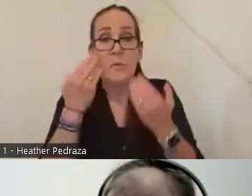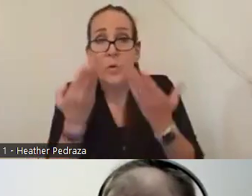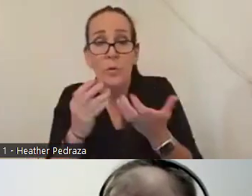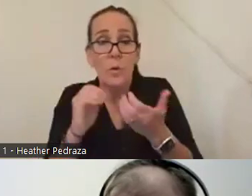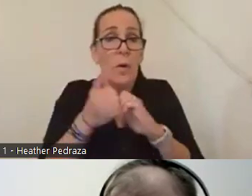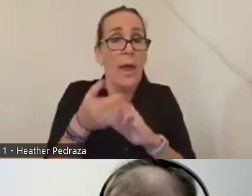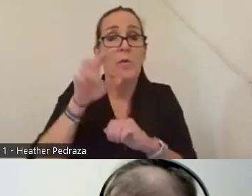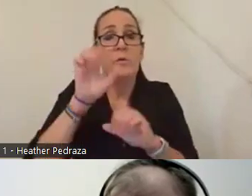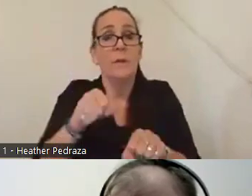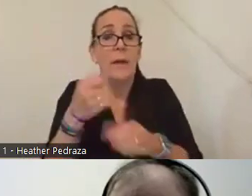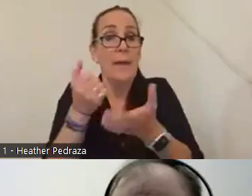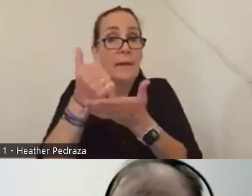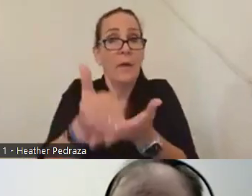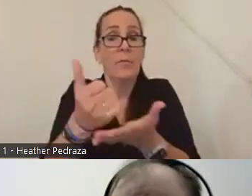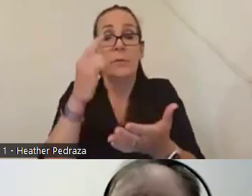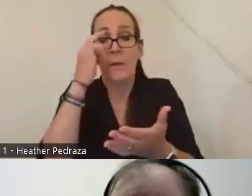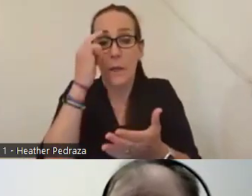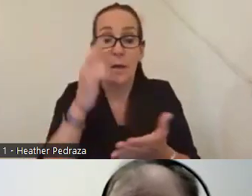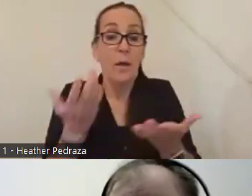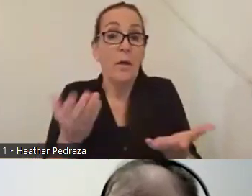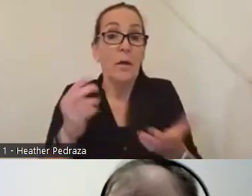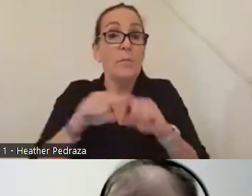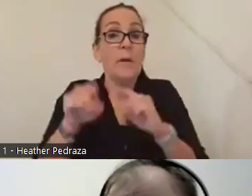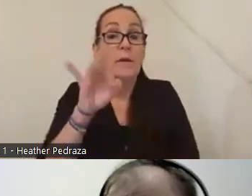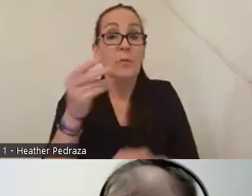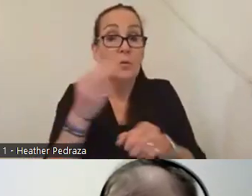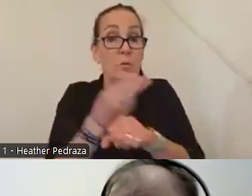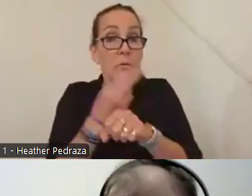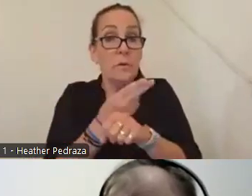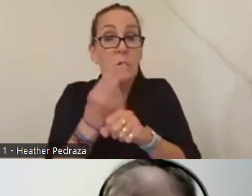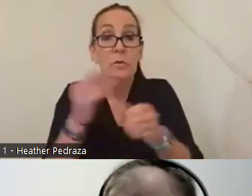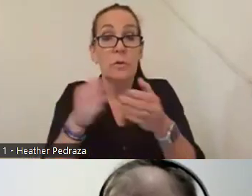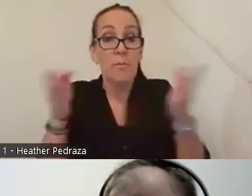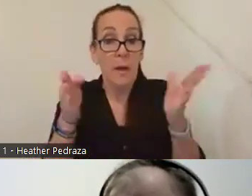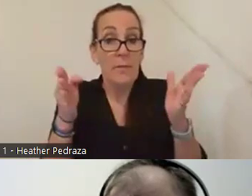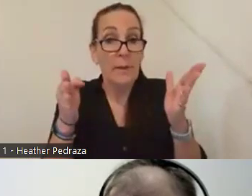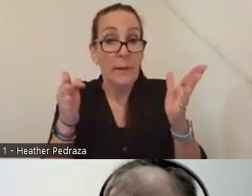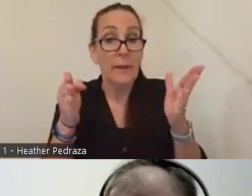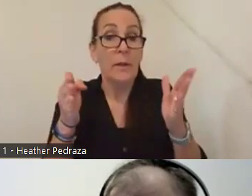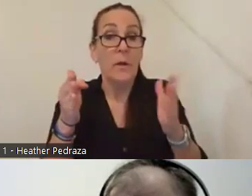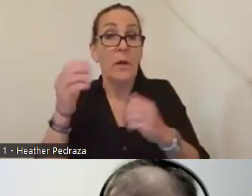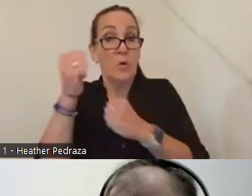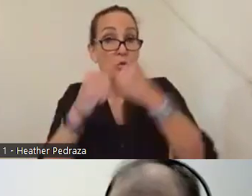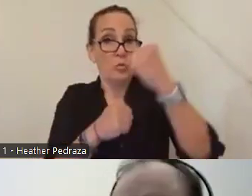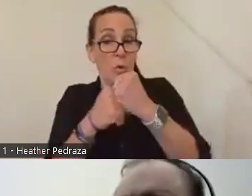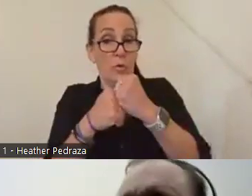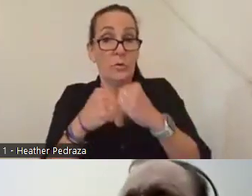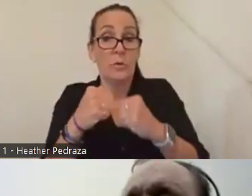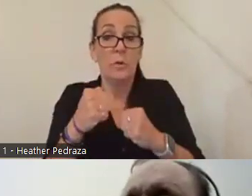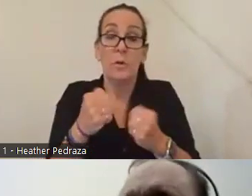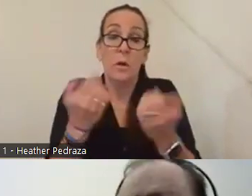give input. If you use our public infrastructure, which all of us do for transit, whether it's you're